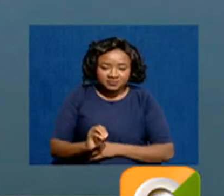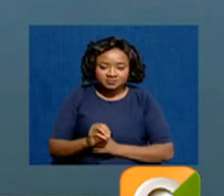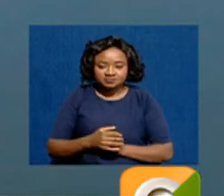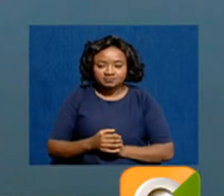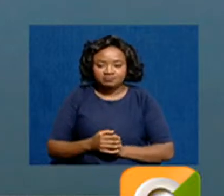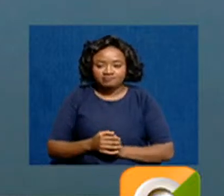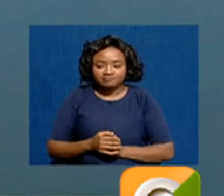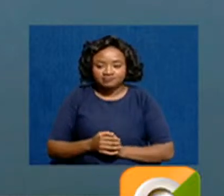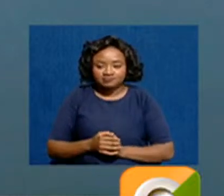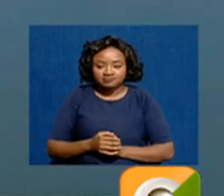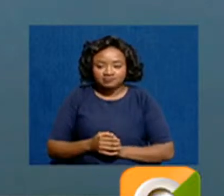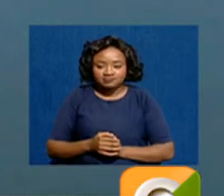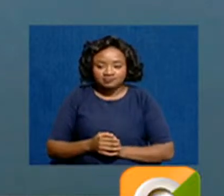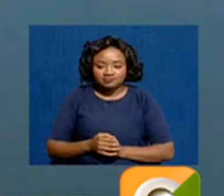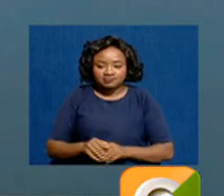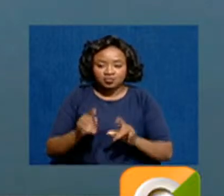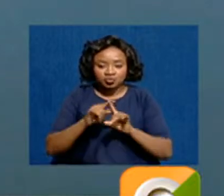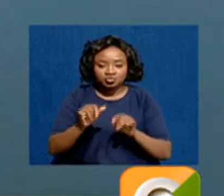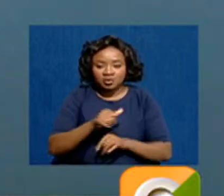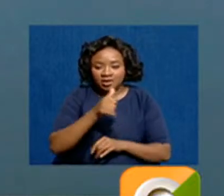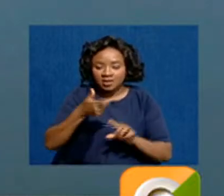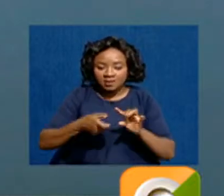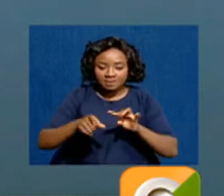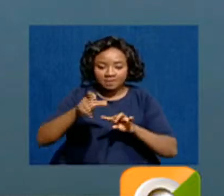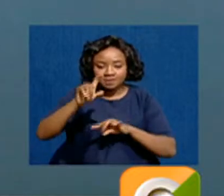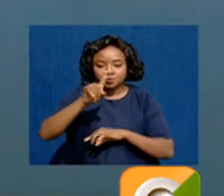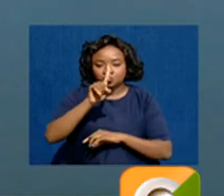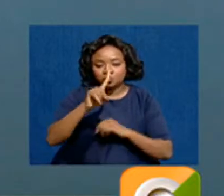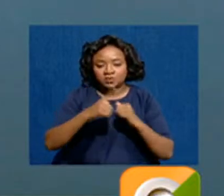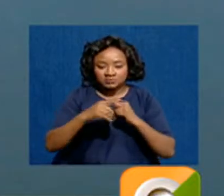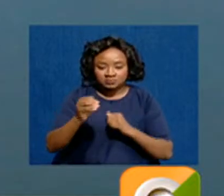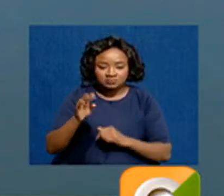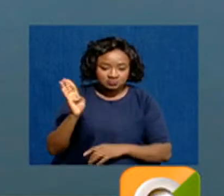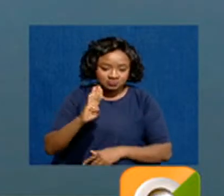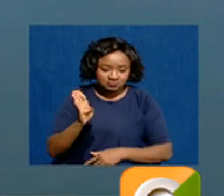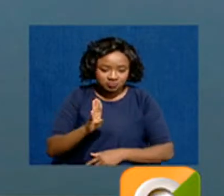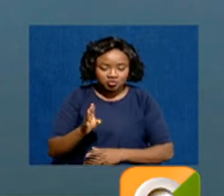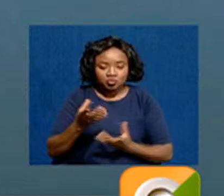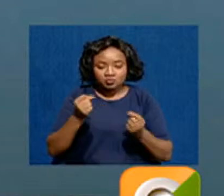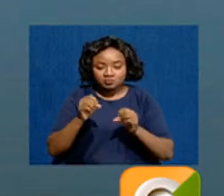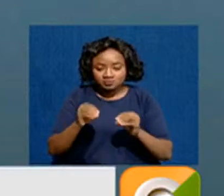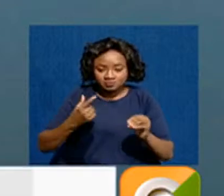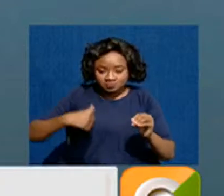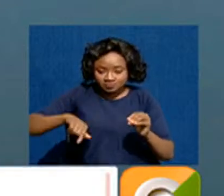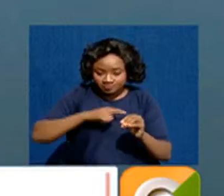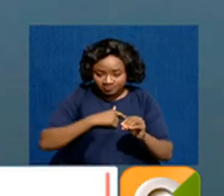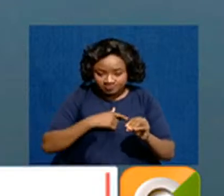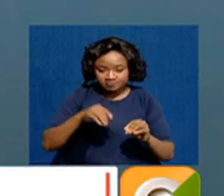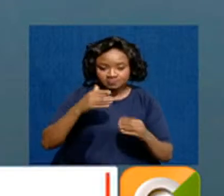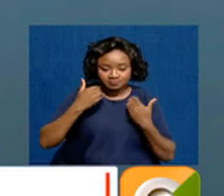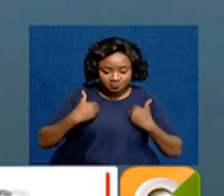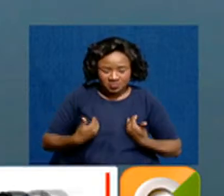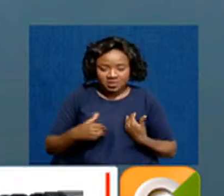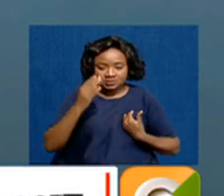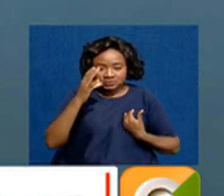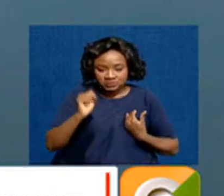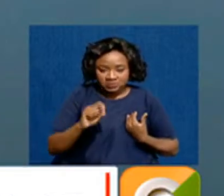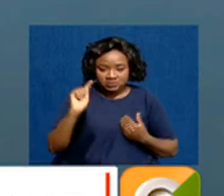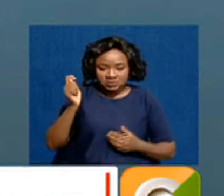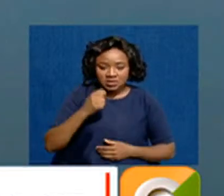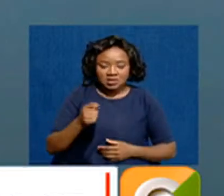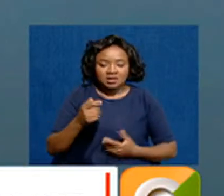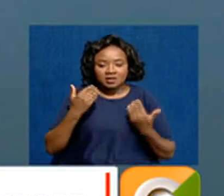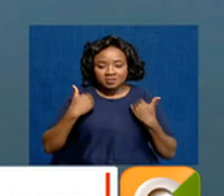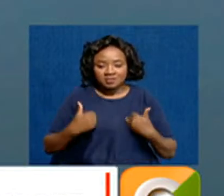of interest and so forth, going up to 160 billion shillings. So, as a Cabinet Secretary of the Republic of Kenya, I will be a